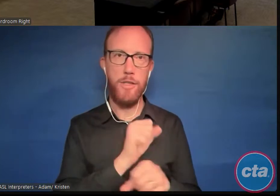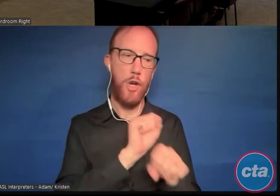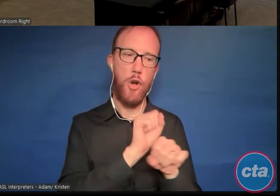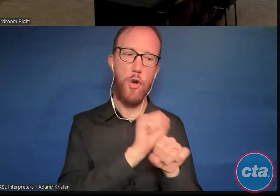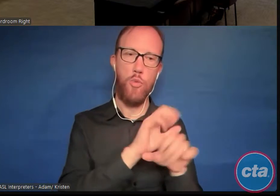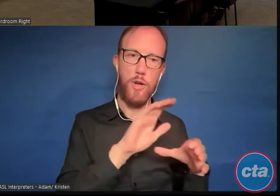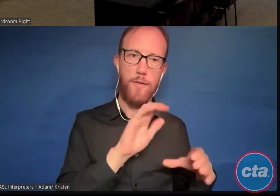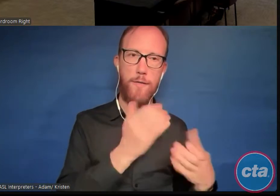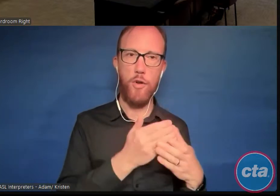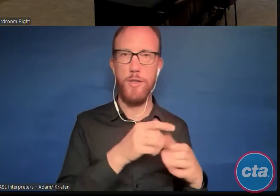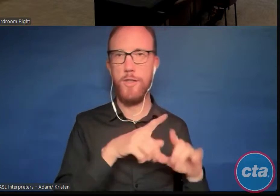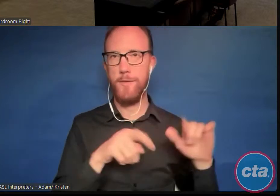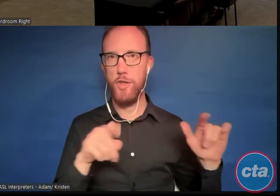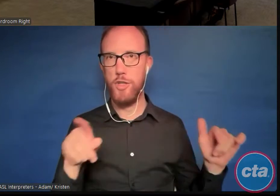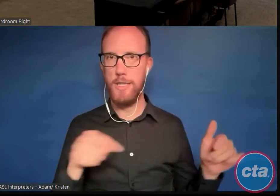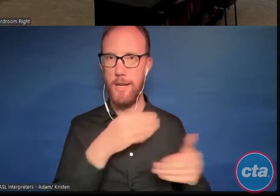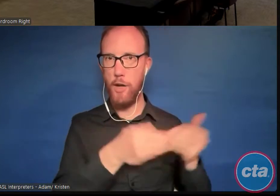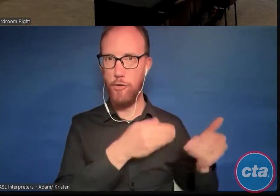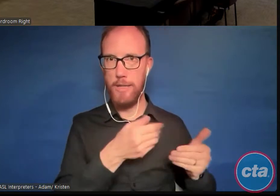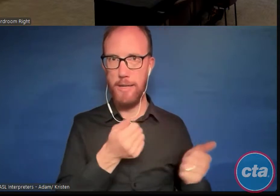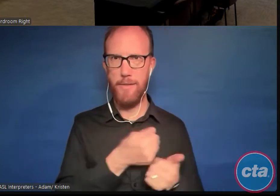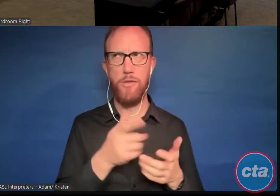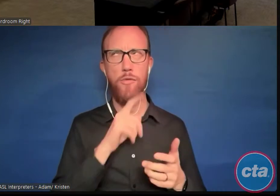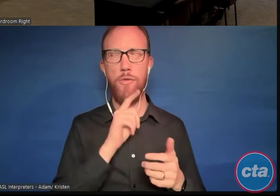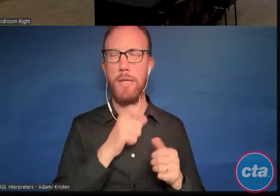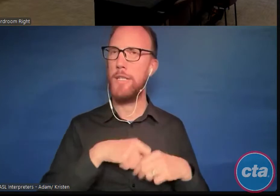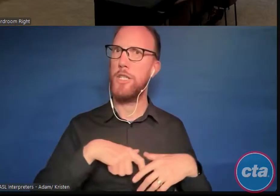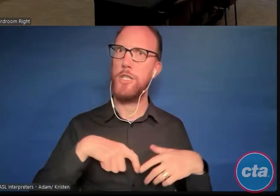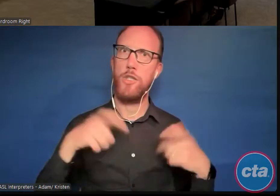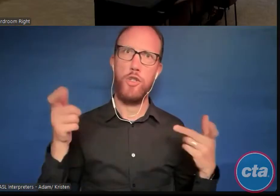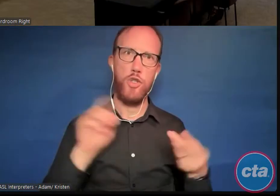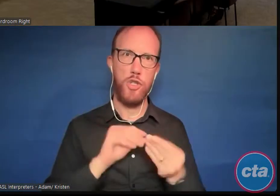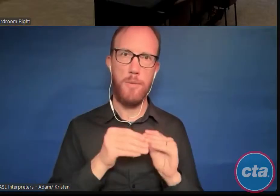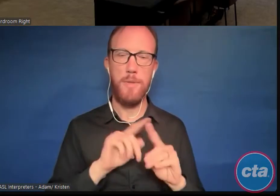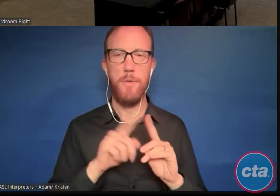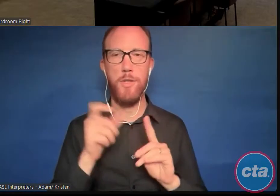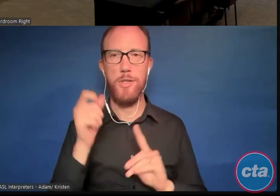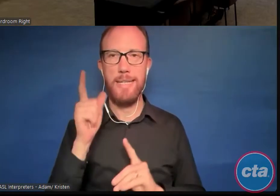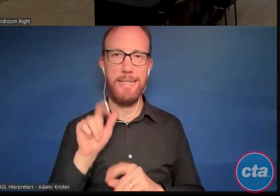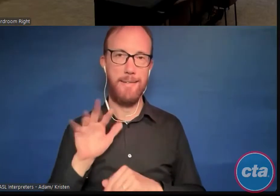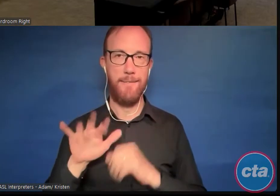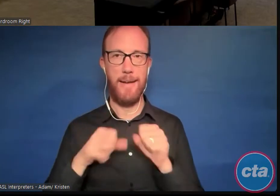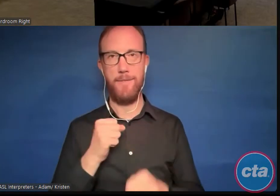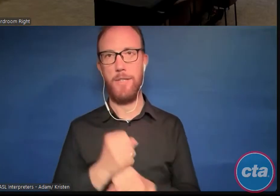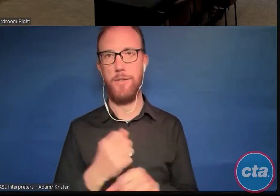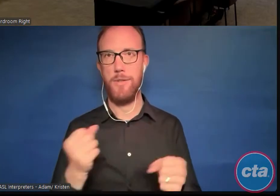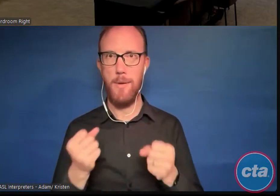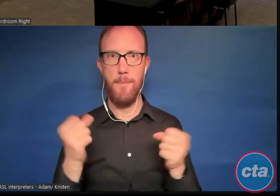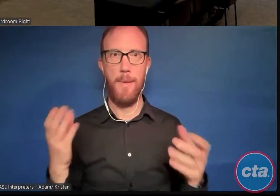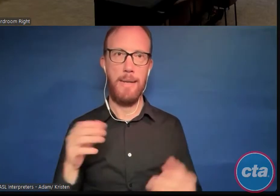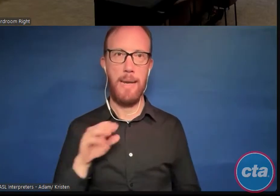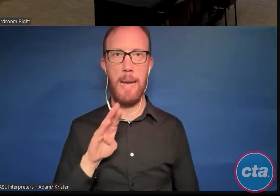and where they're at. And they're astounding numbers when you think about it. But when you talk about a project that's 5 years and multi-billion dollars, like it's something like, oh, that makes a lot of